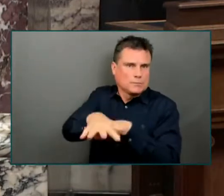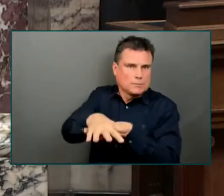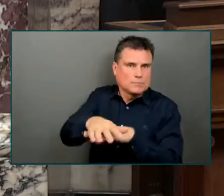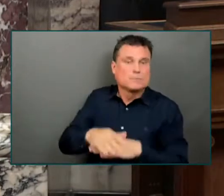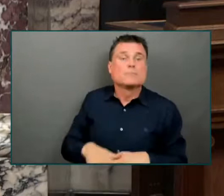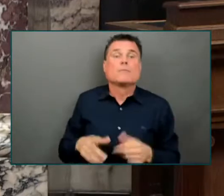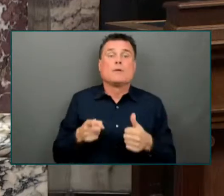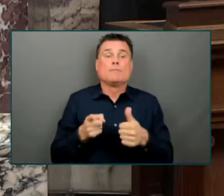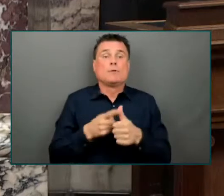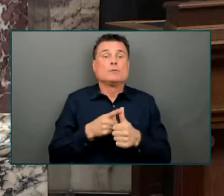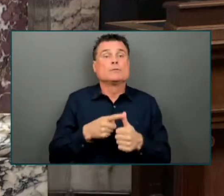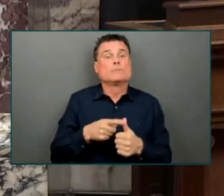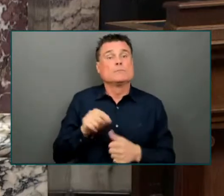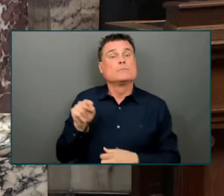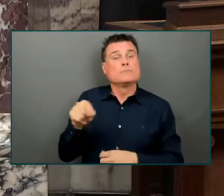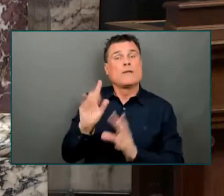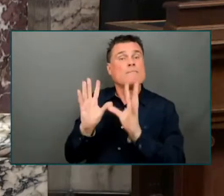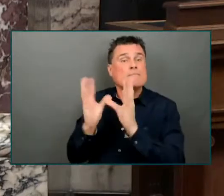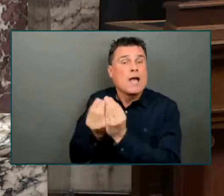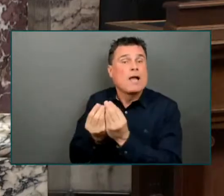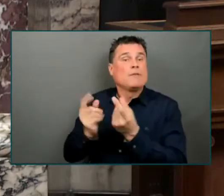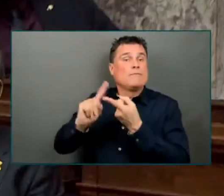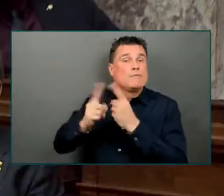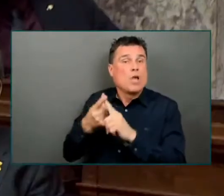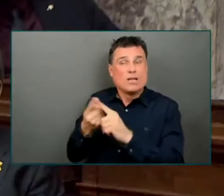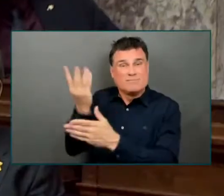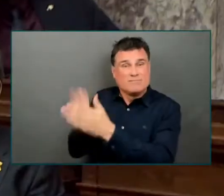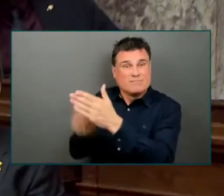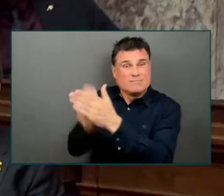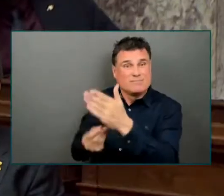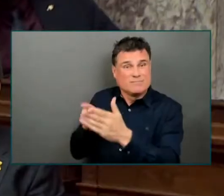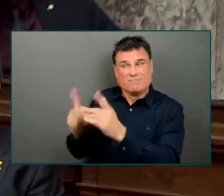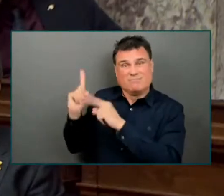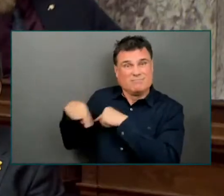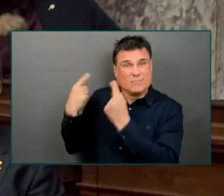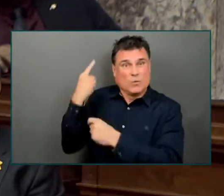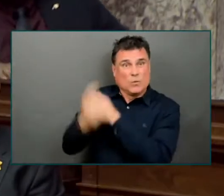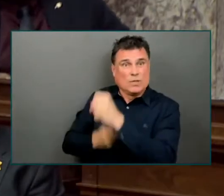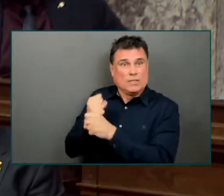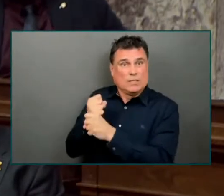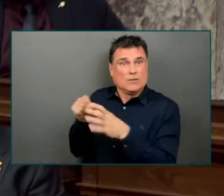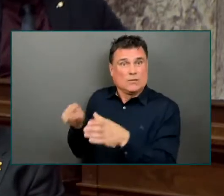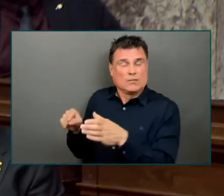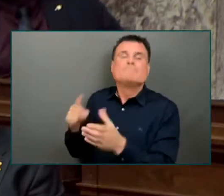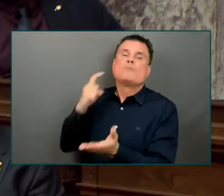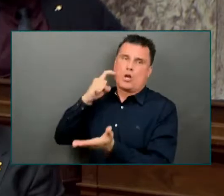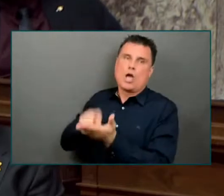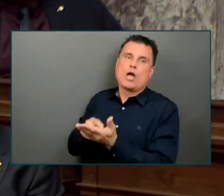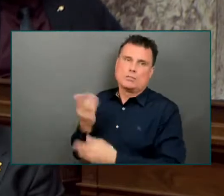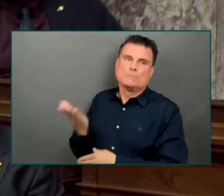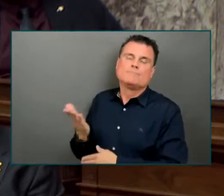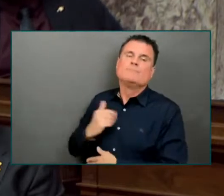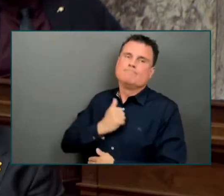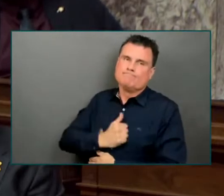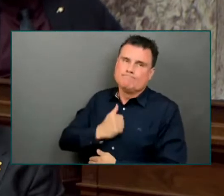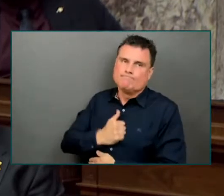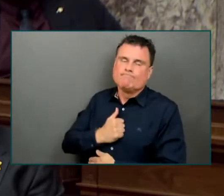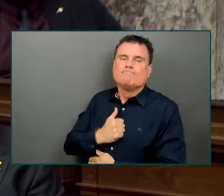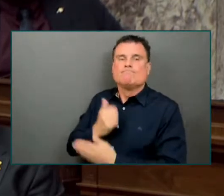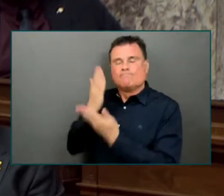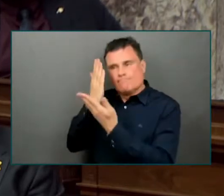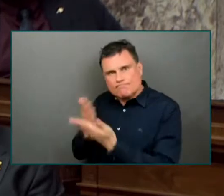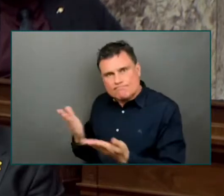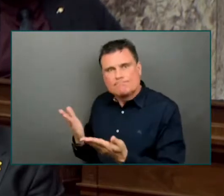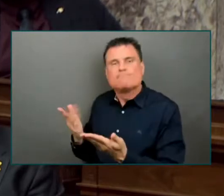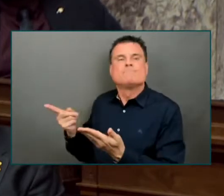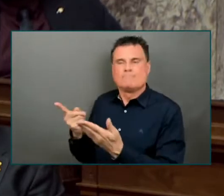loved ones be for a blessing. There are difficult days for many. I think of people